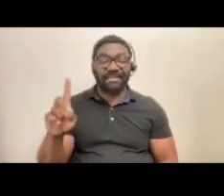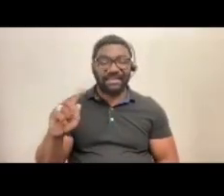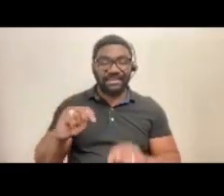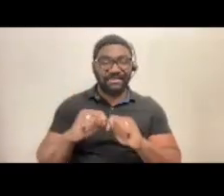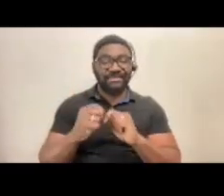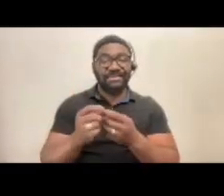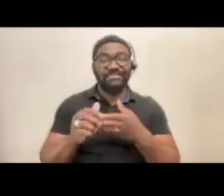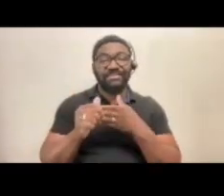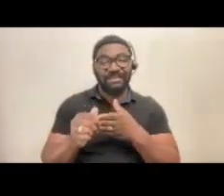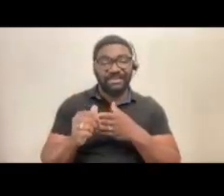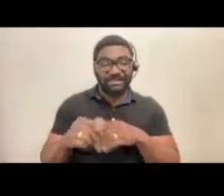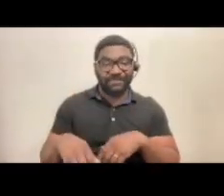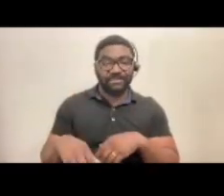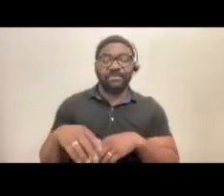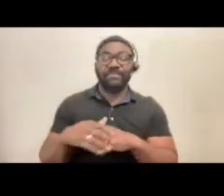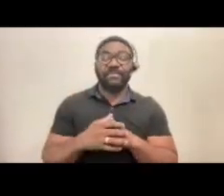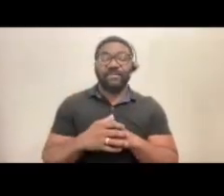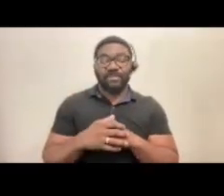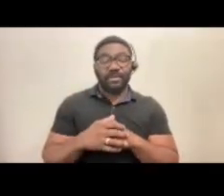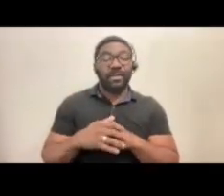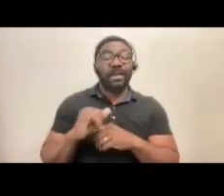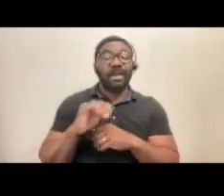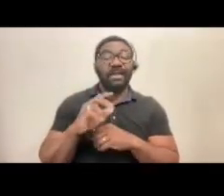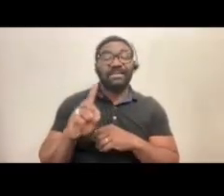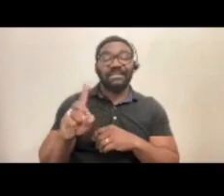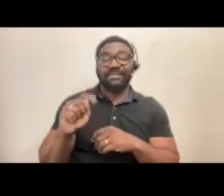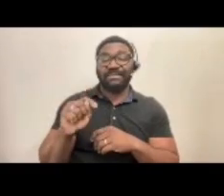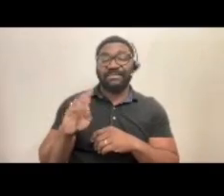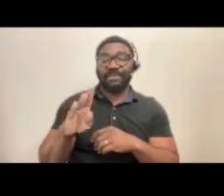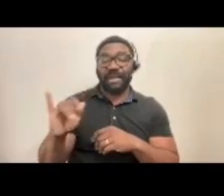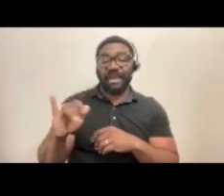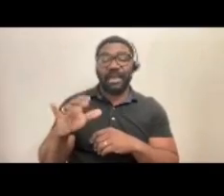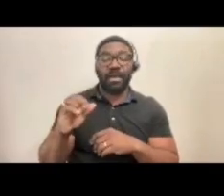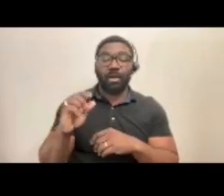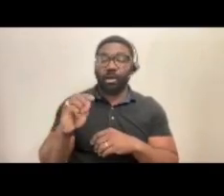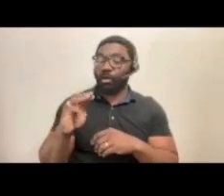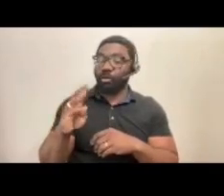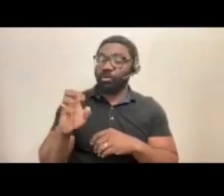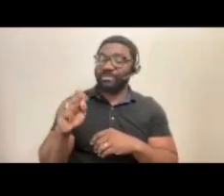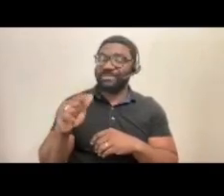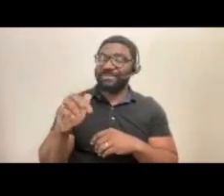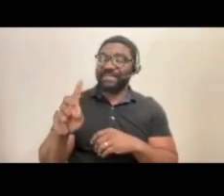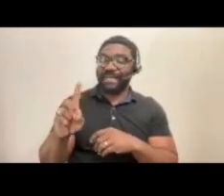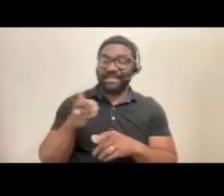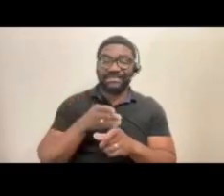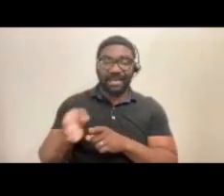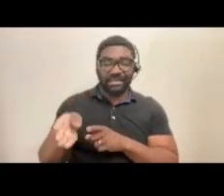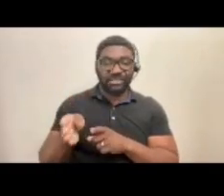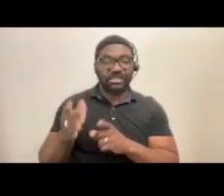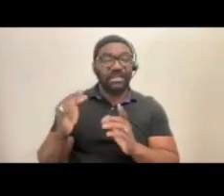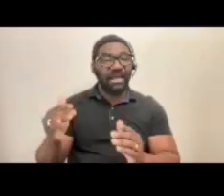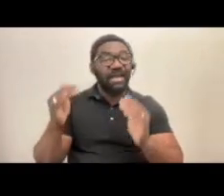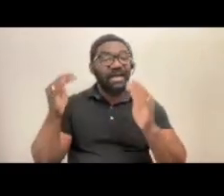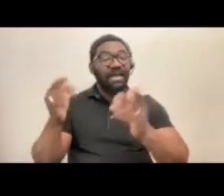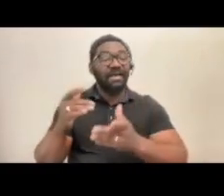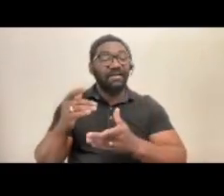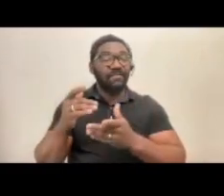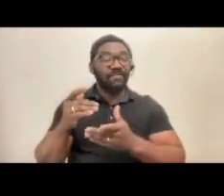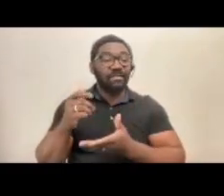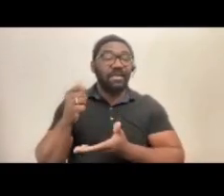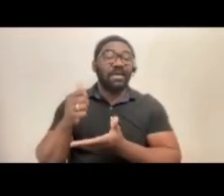Team Lead with the IDD, TBI, and Olmsted section, and advanced to the Assistant Director